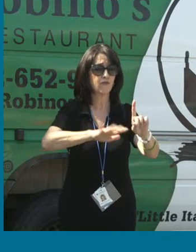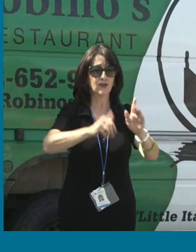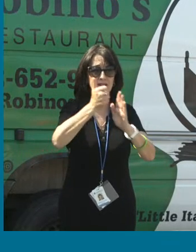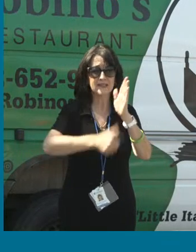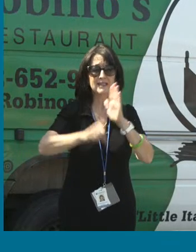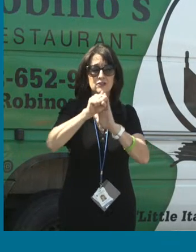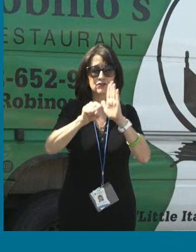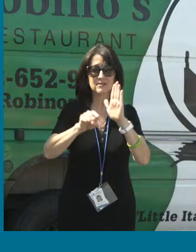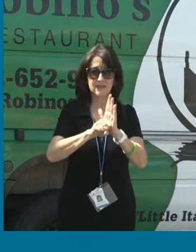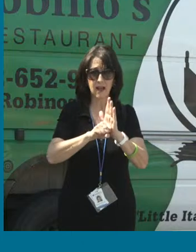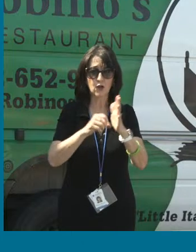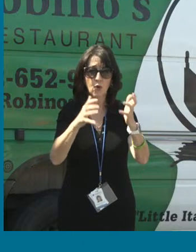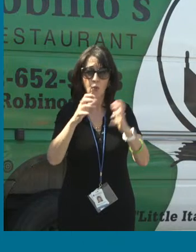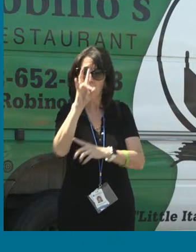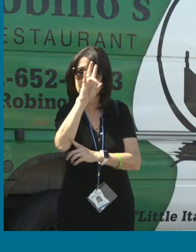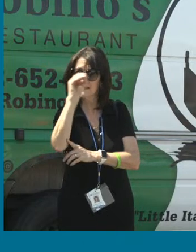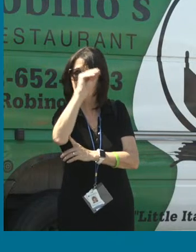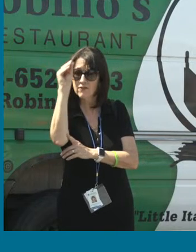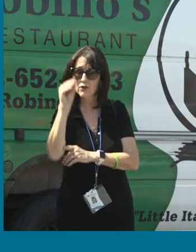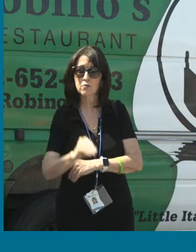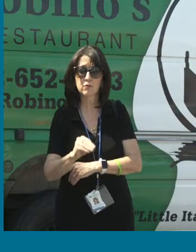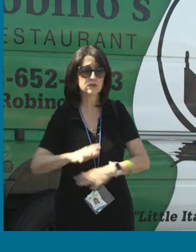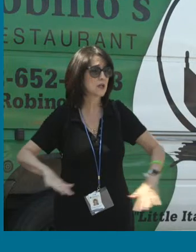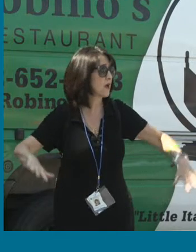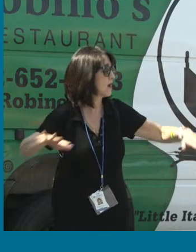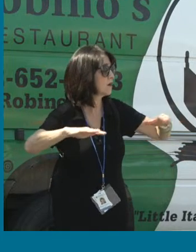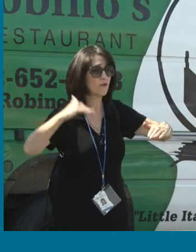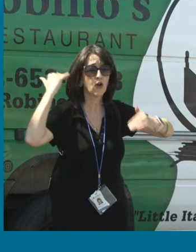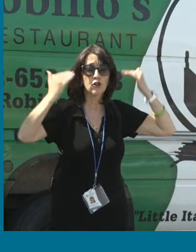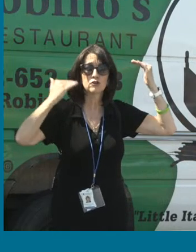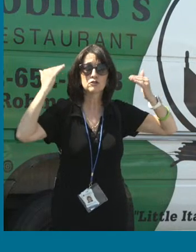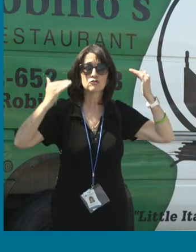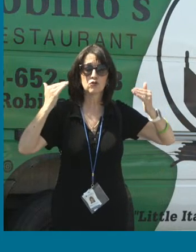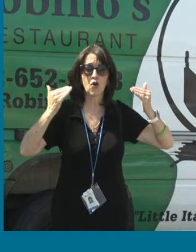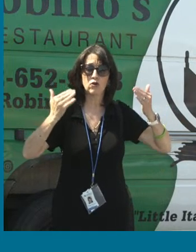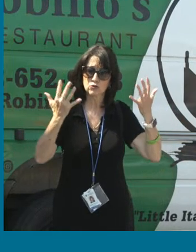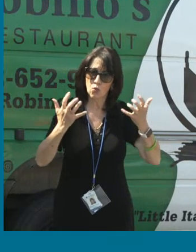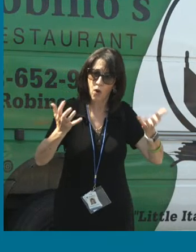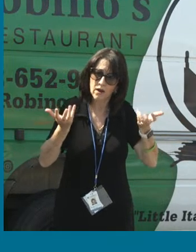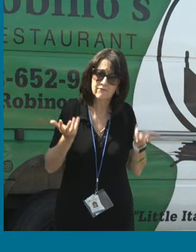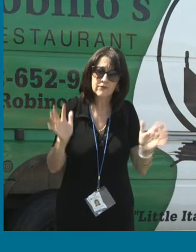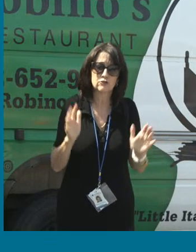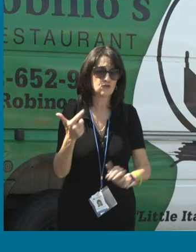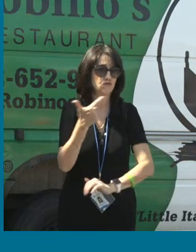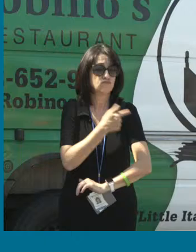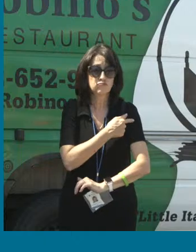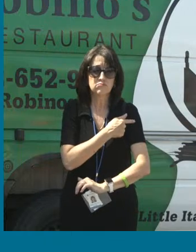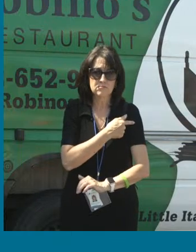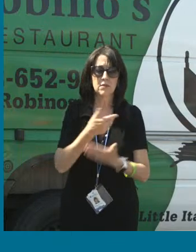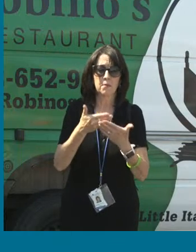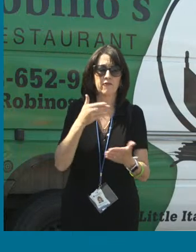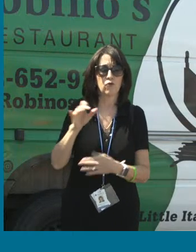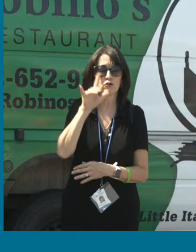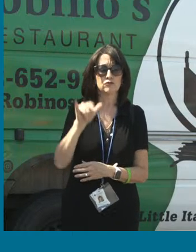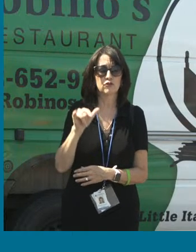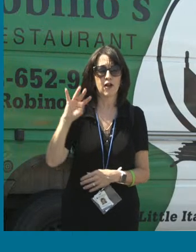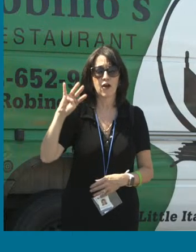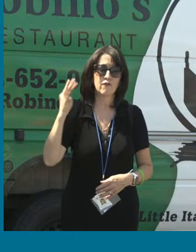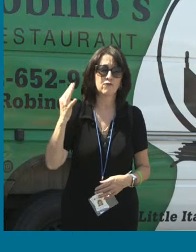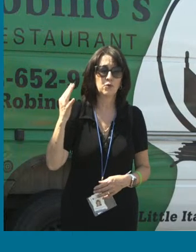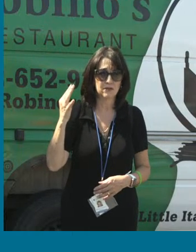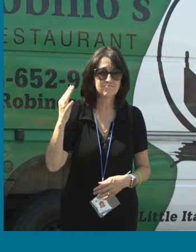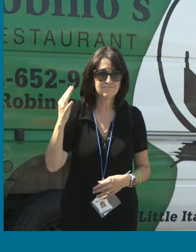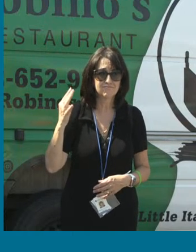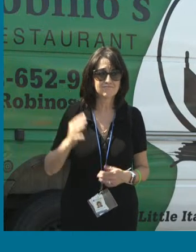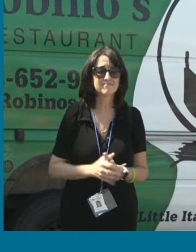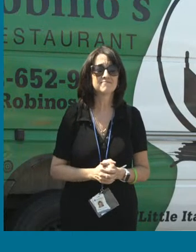reach 70% of the adult population to be vaccinated by the 4th of July. And we all can have a